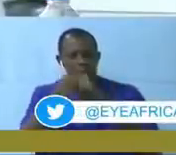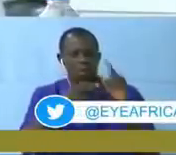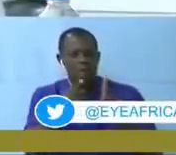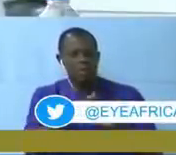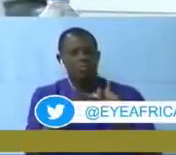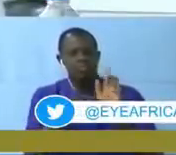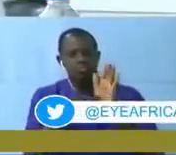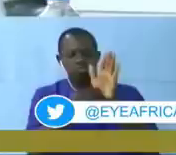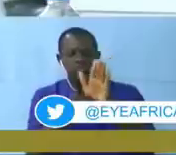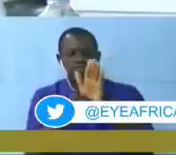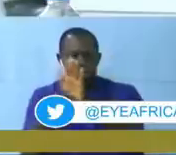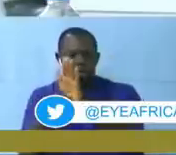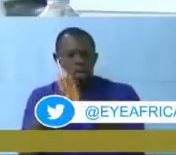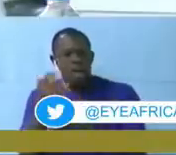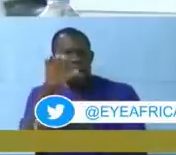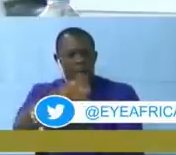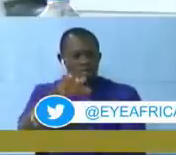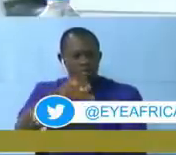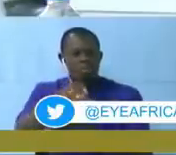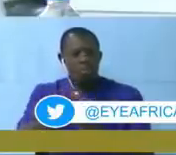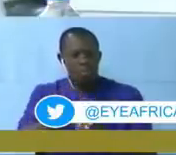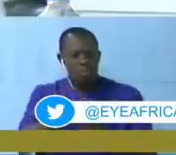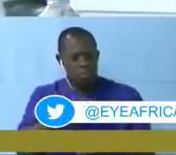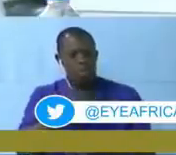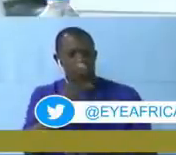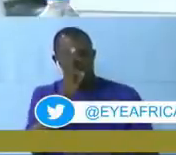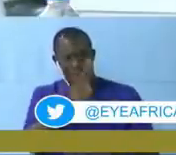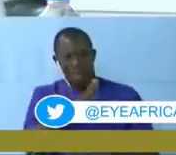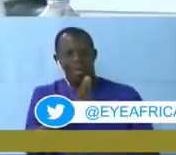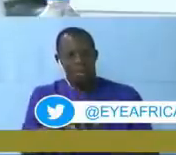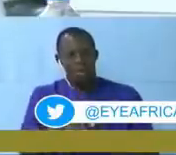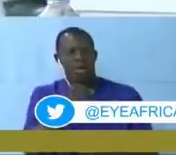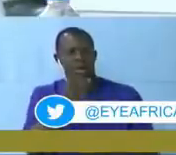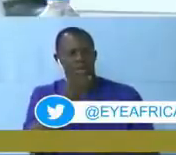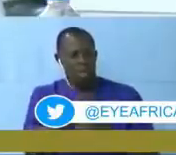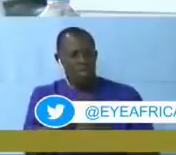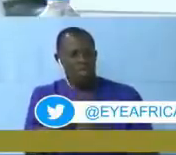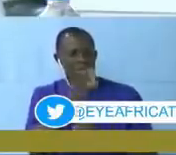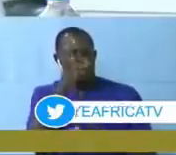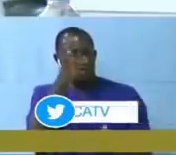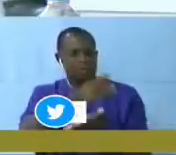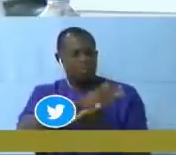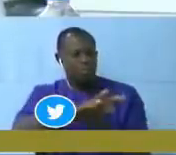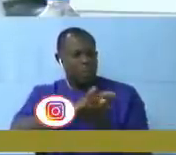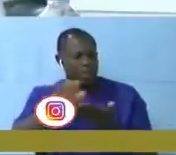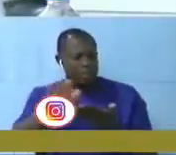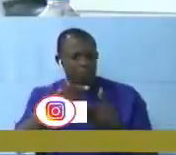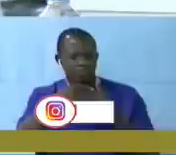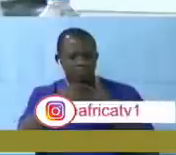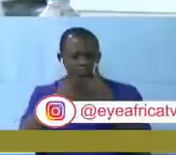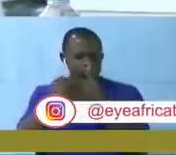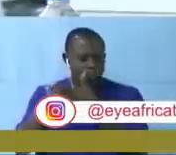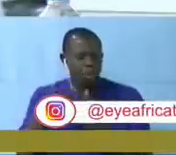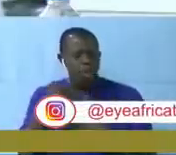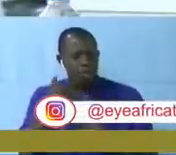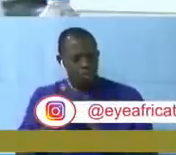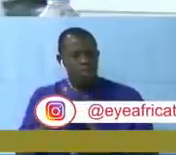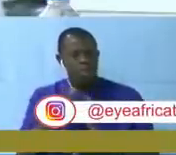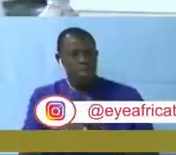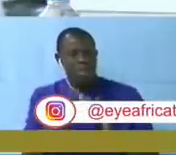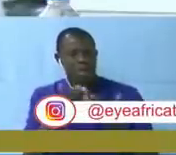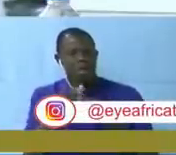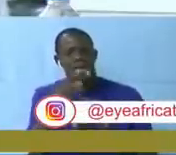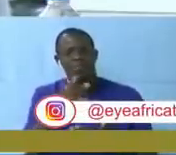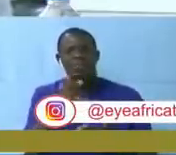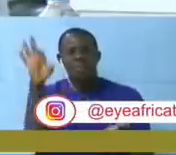course, the council was trying to be as consultative, as transparent as possible, going around the country, meet people,